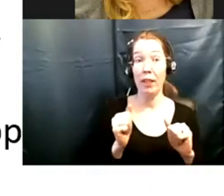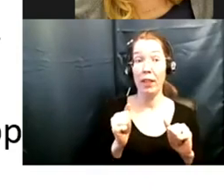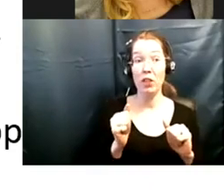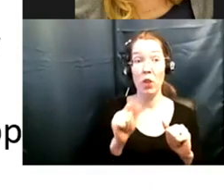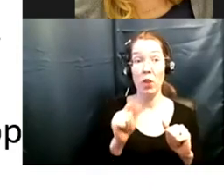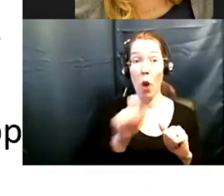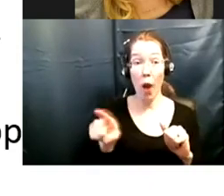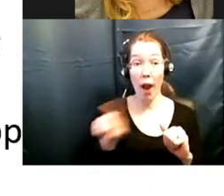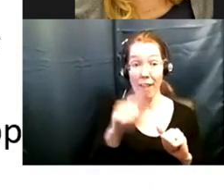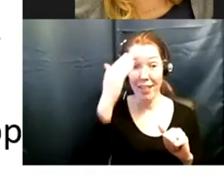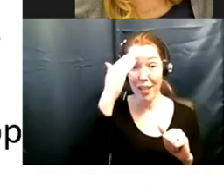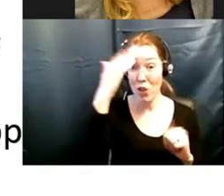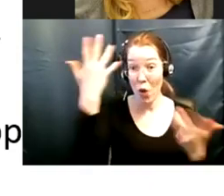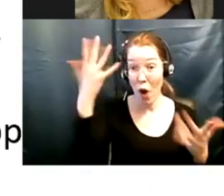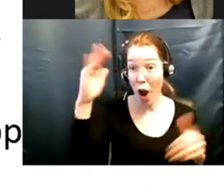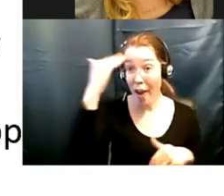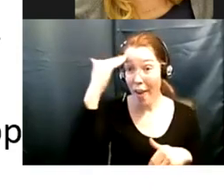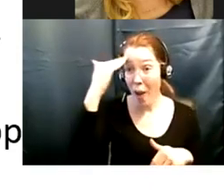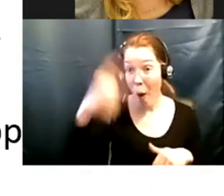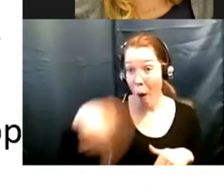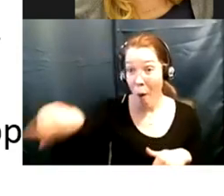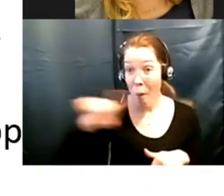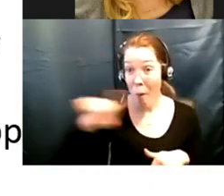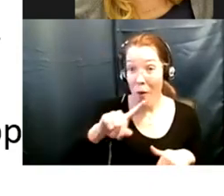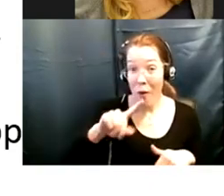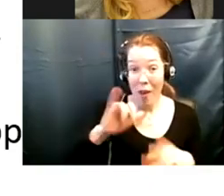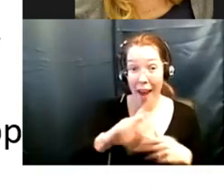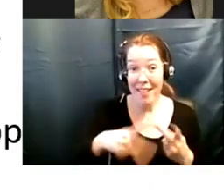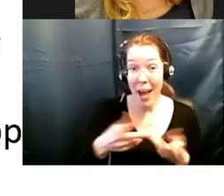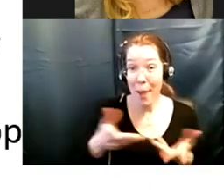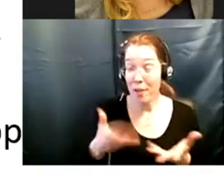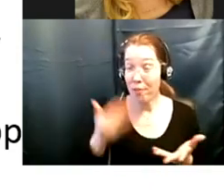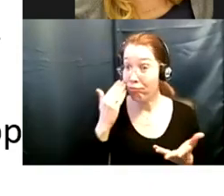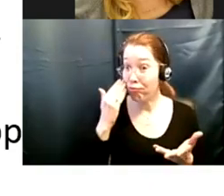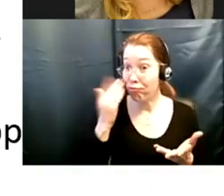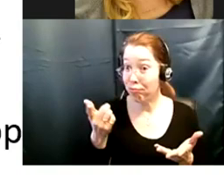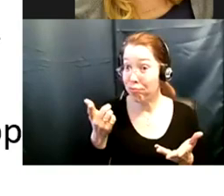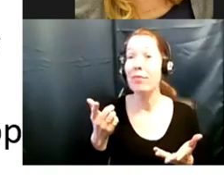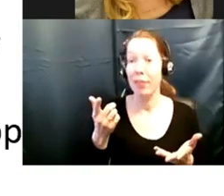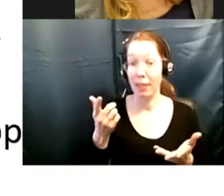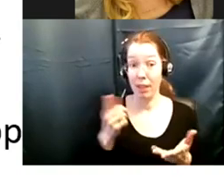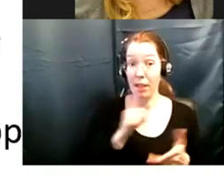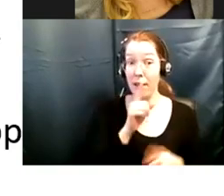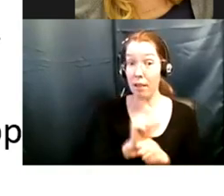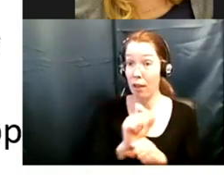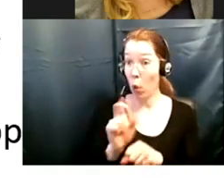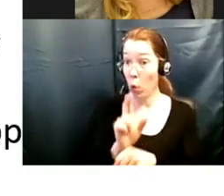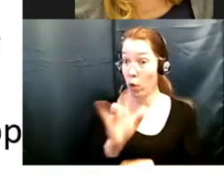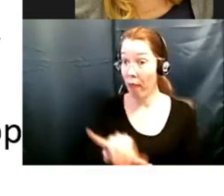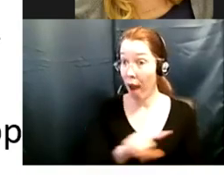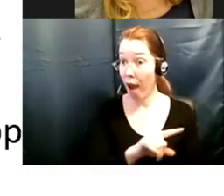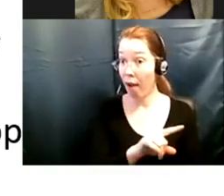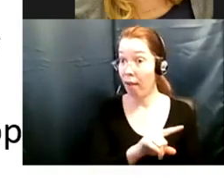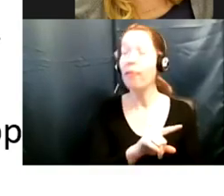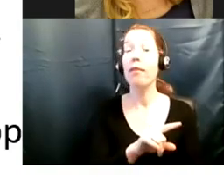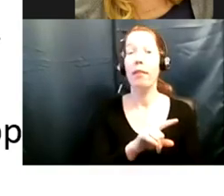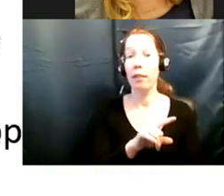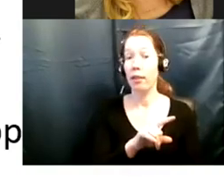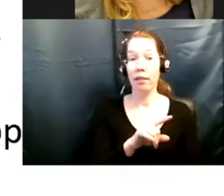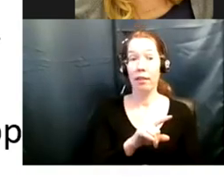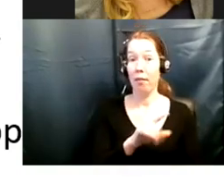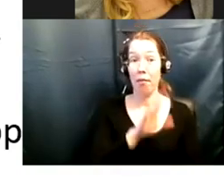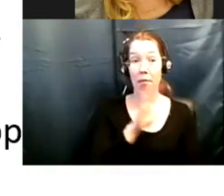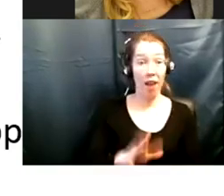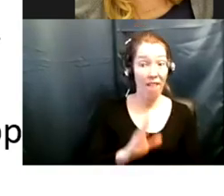Did you already know about this service? If you did, do you use it? If you do not, could